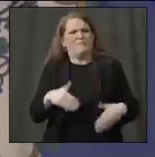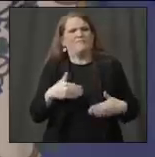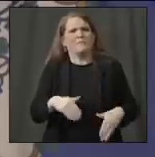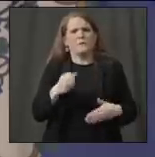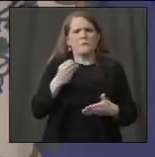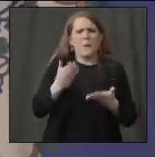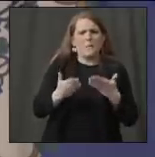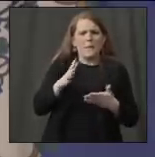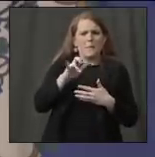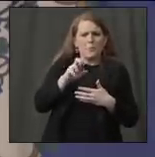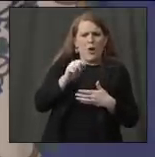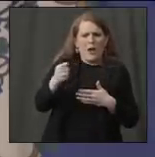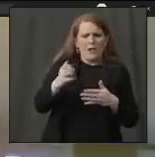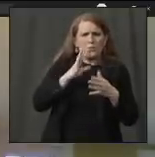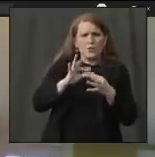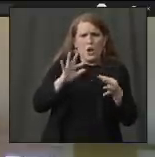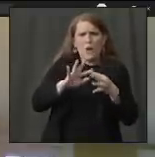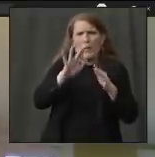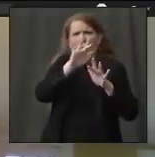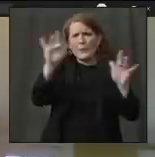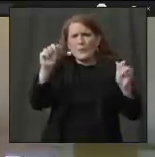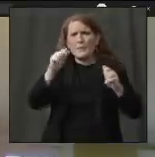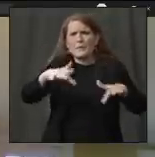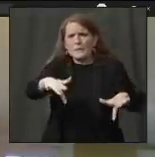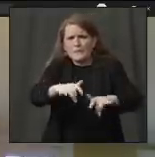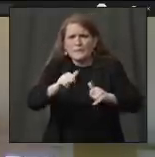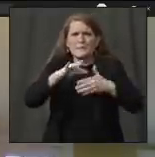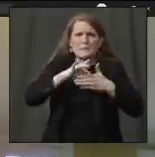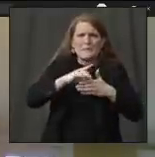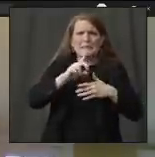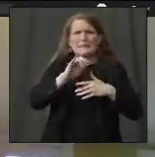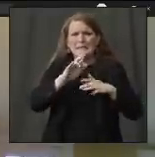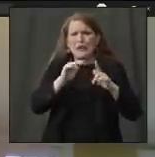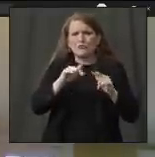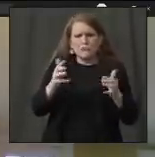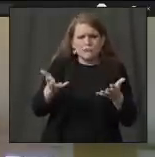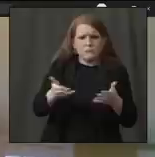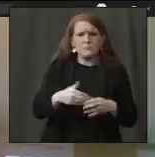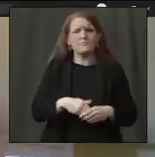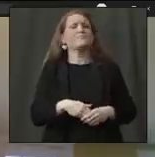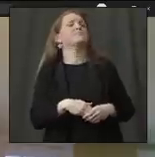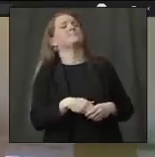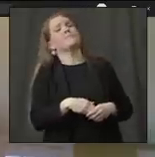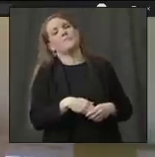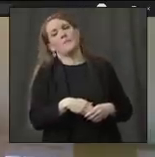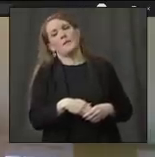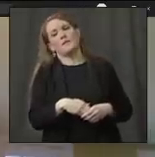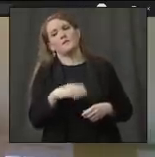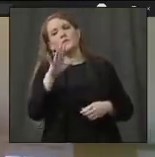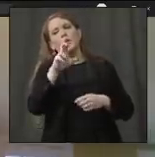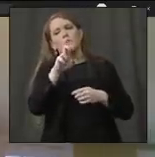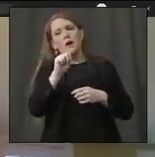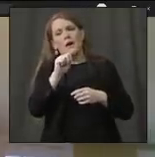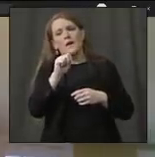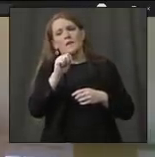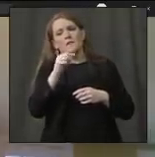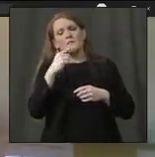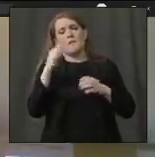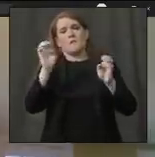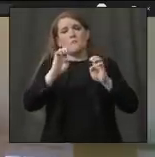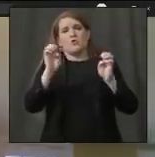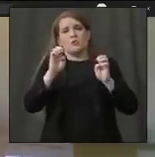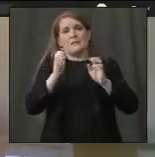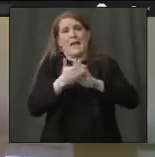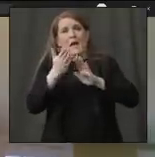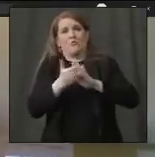there. Yeah, we've been through the Emergency Operations Center. The ESF6 has been a